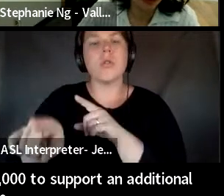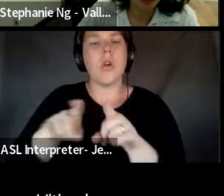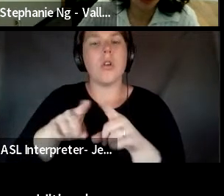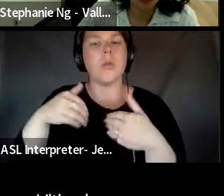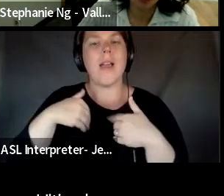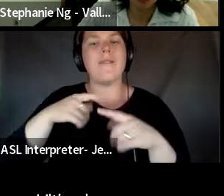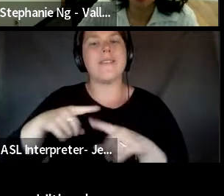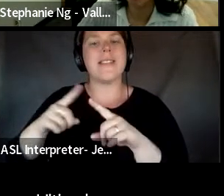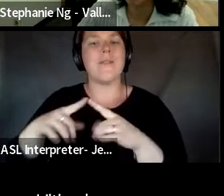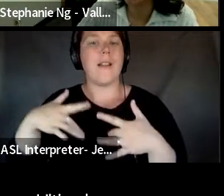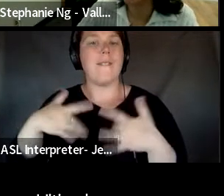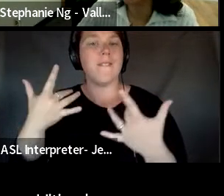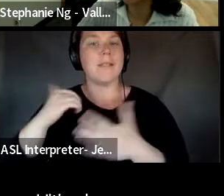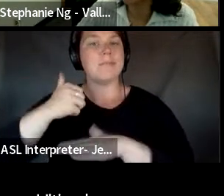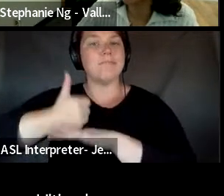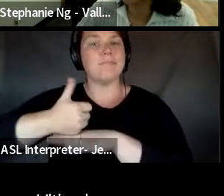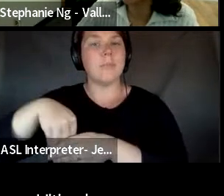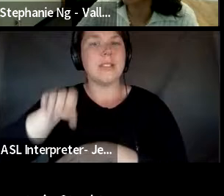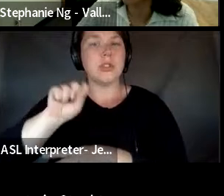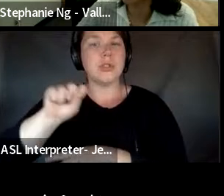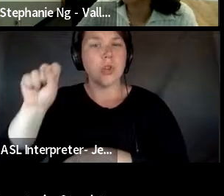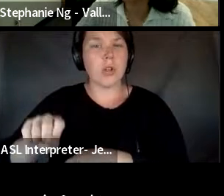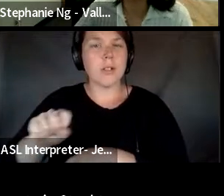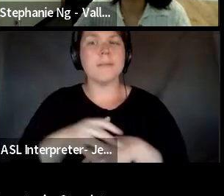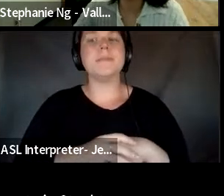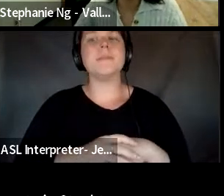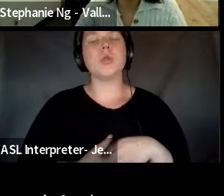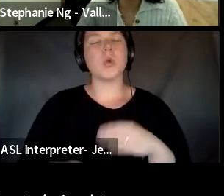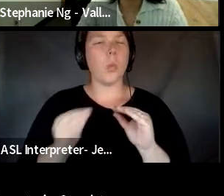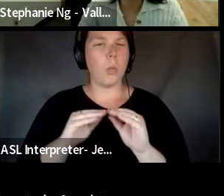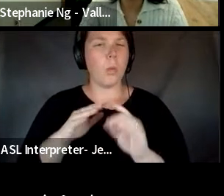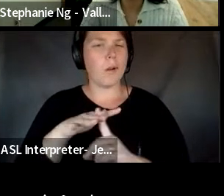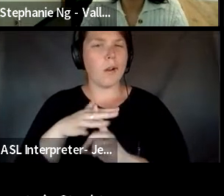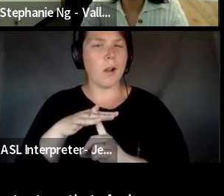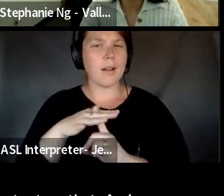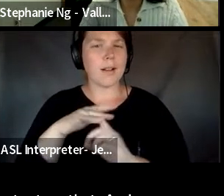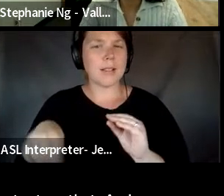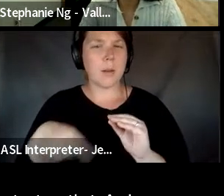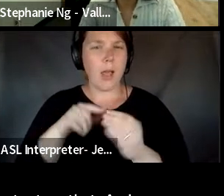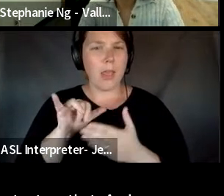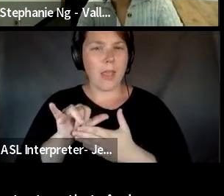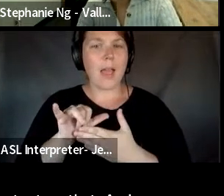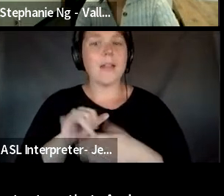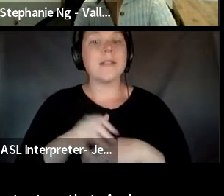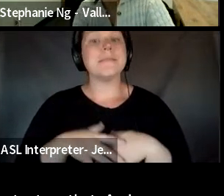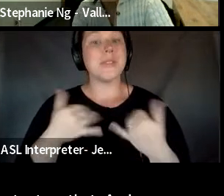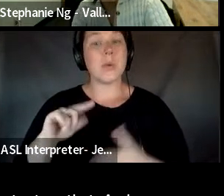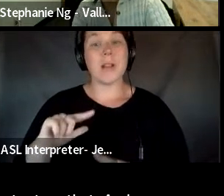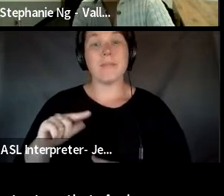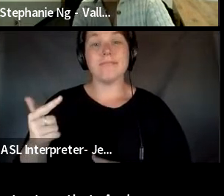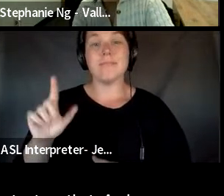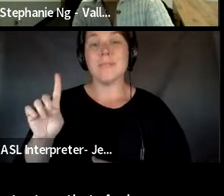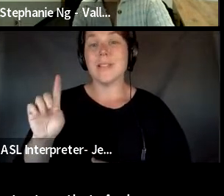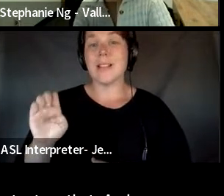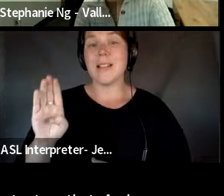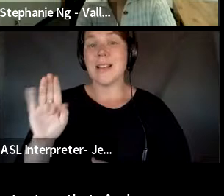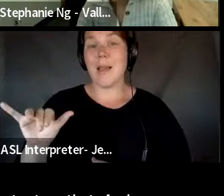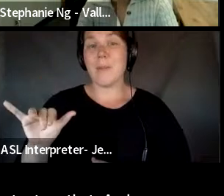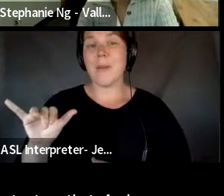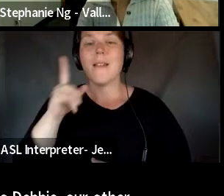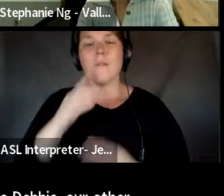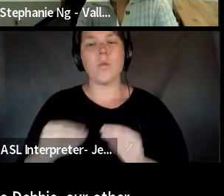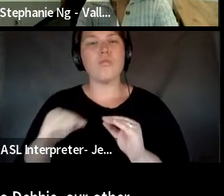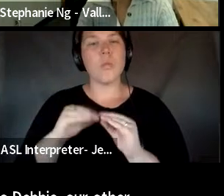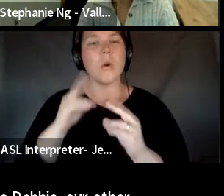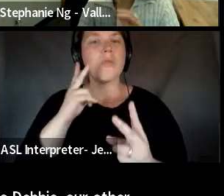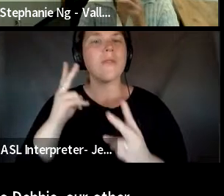events in Stockton. So a little bit more context on that. And with that, I'll pass it to Debbie, our other co-host, to share some